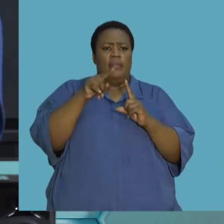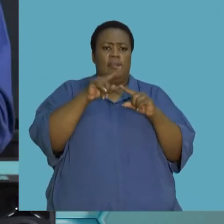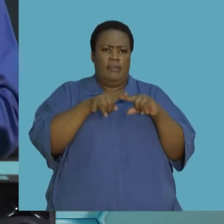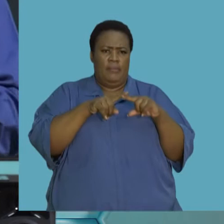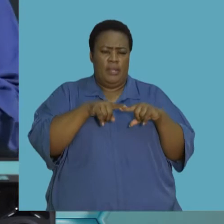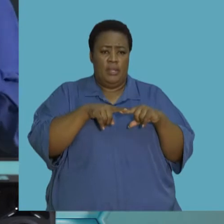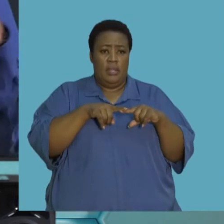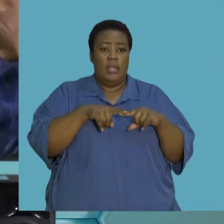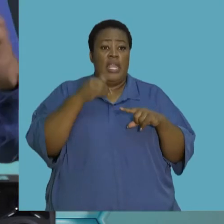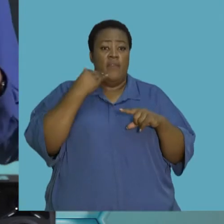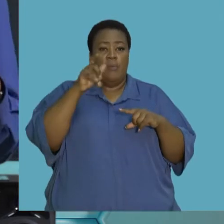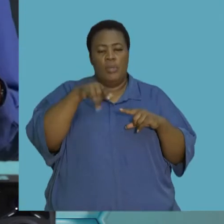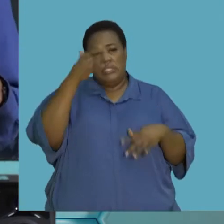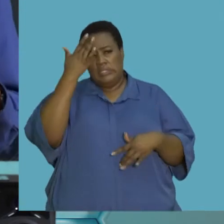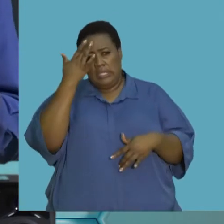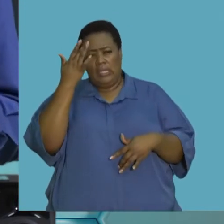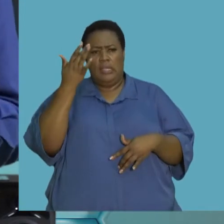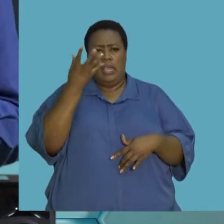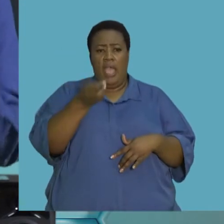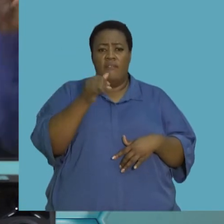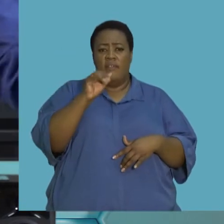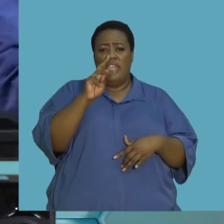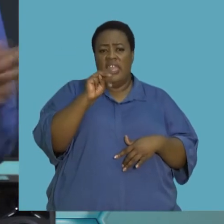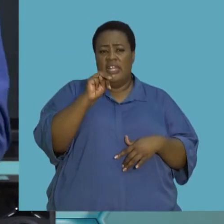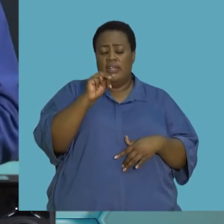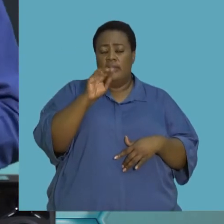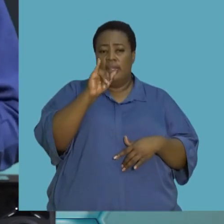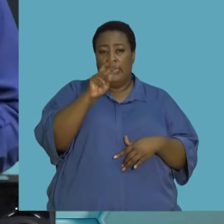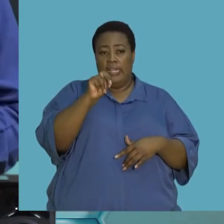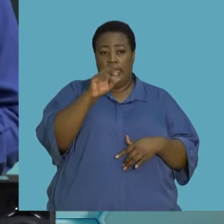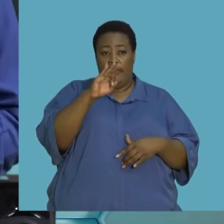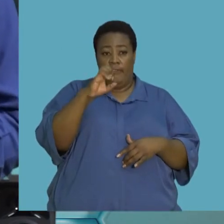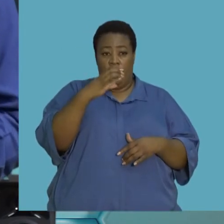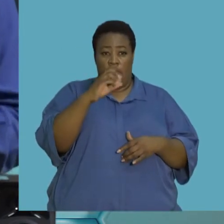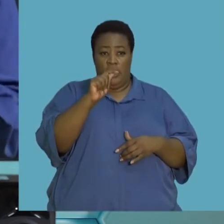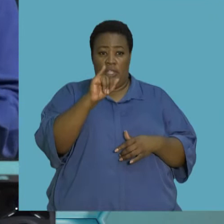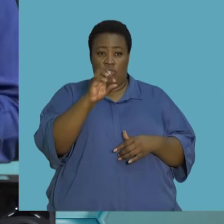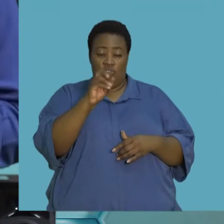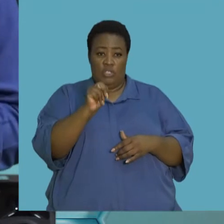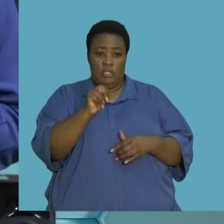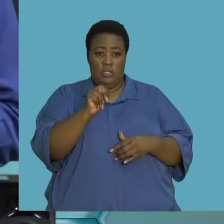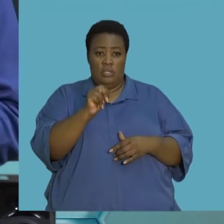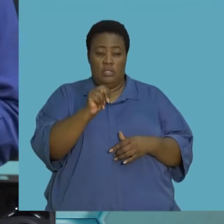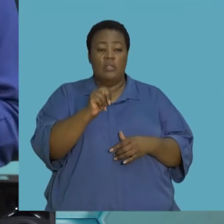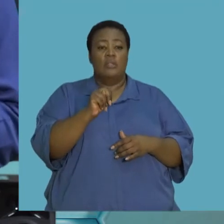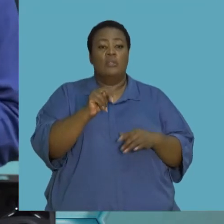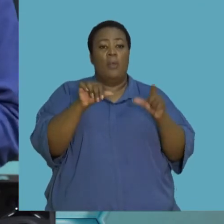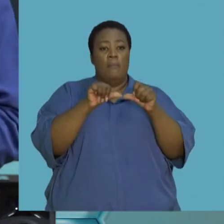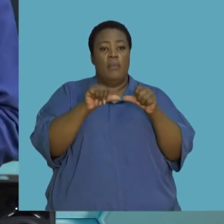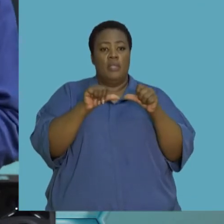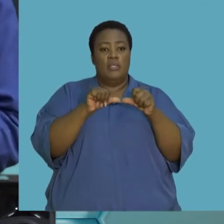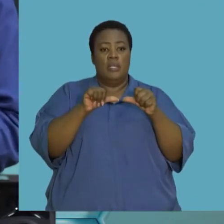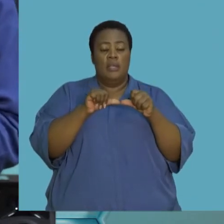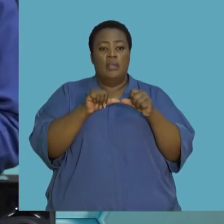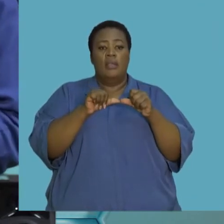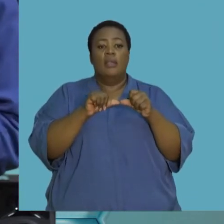infection and if you wanted to measure their body temperature because of that infection, measuring the dependent variable would